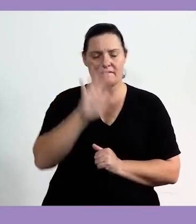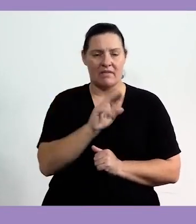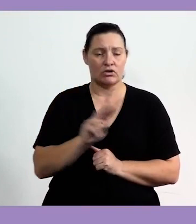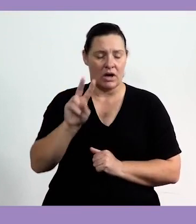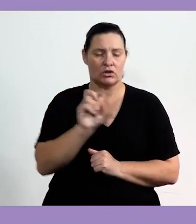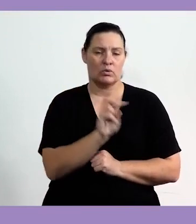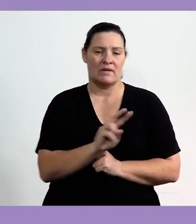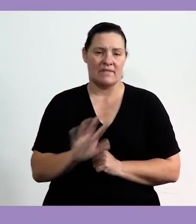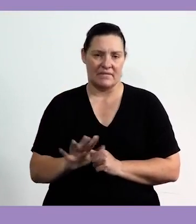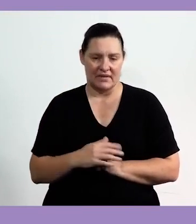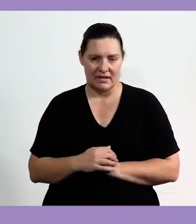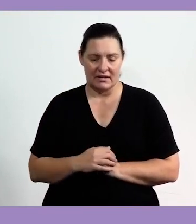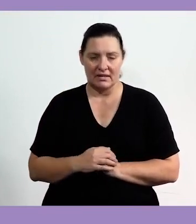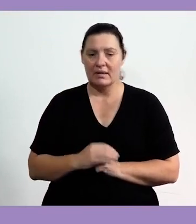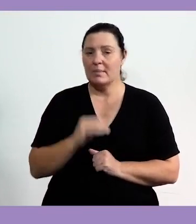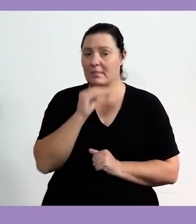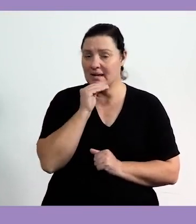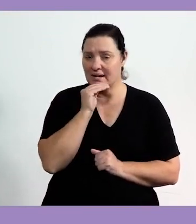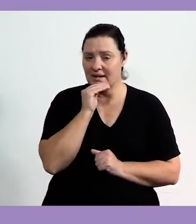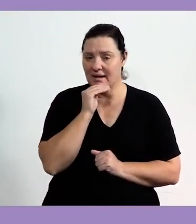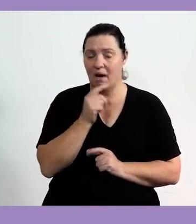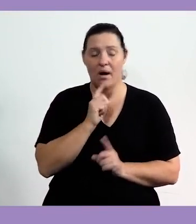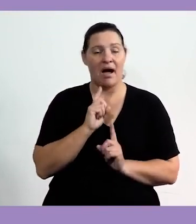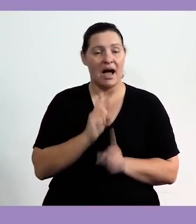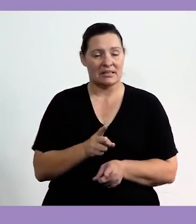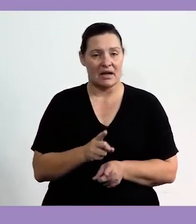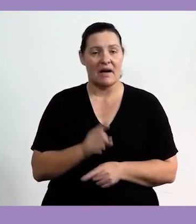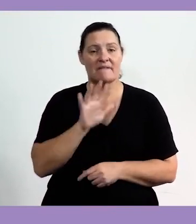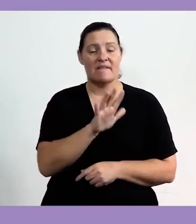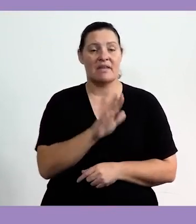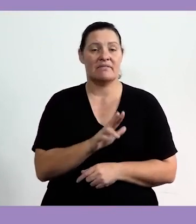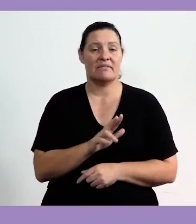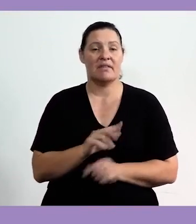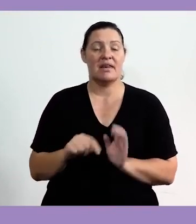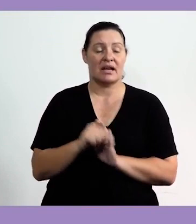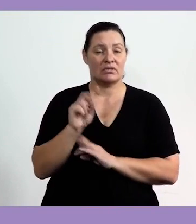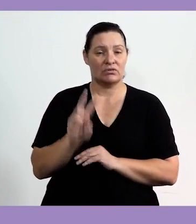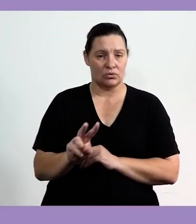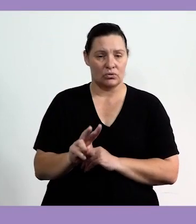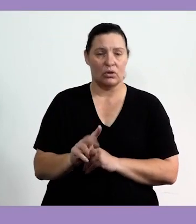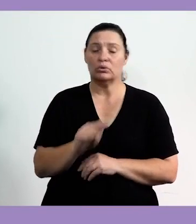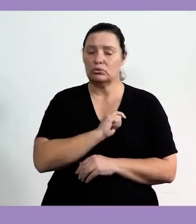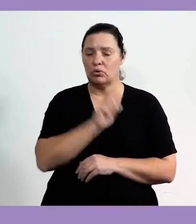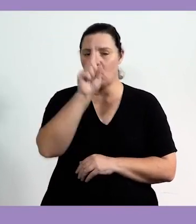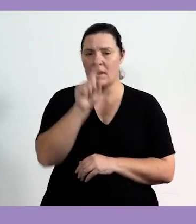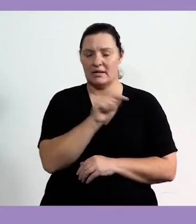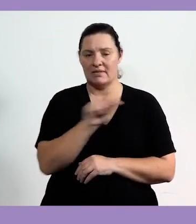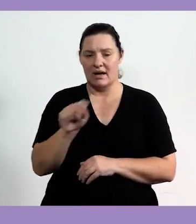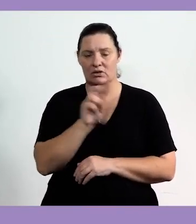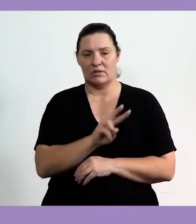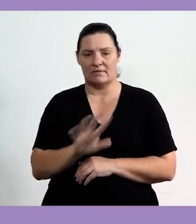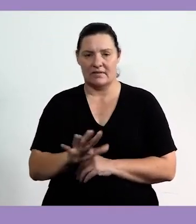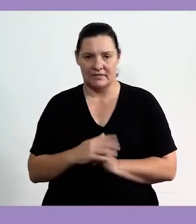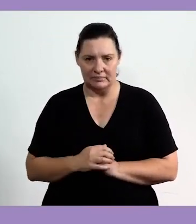know that 5 squared is 25. This means that our answer to 5 to the exponent negative 2 is